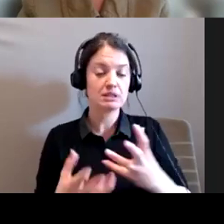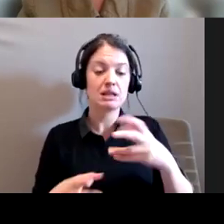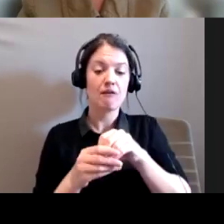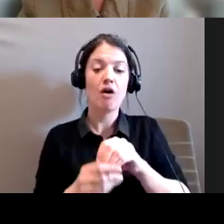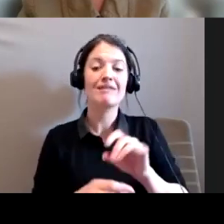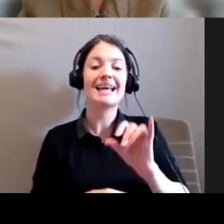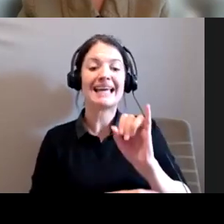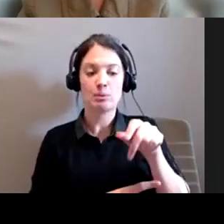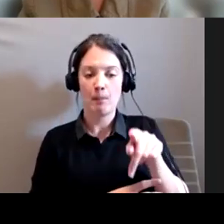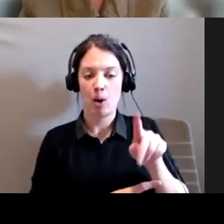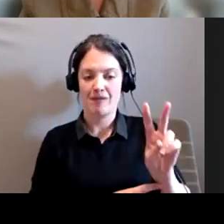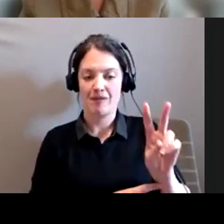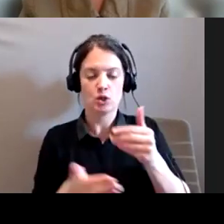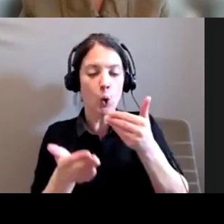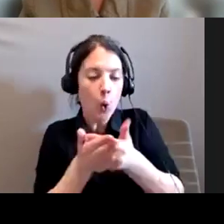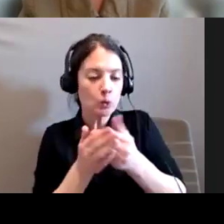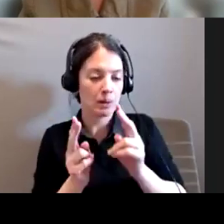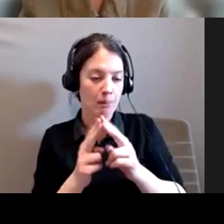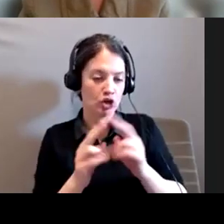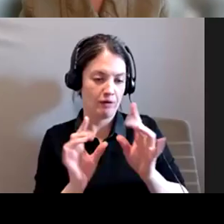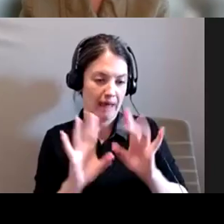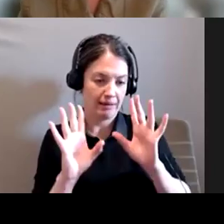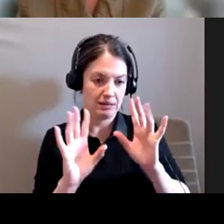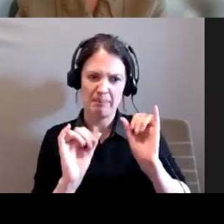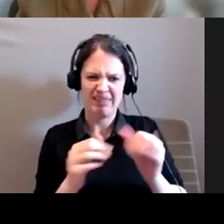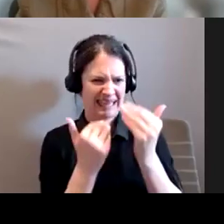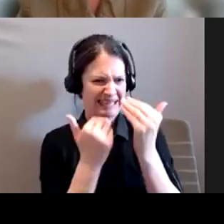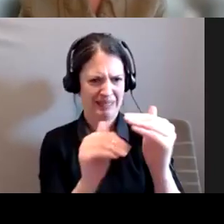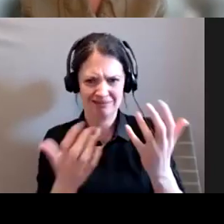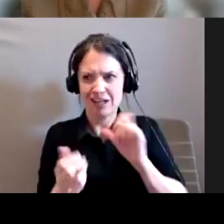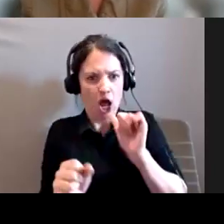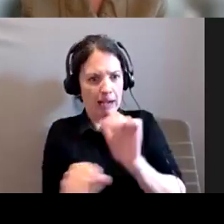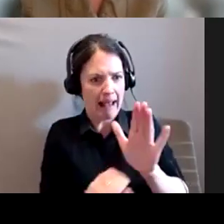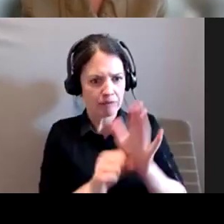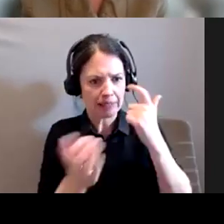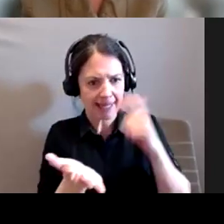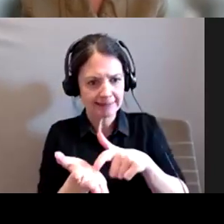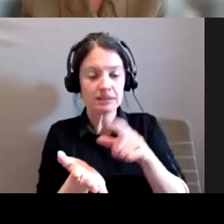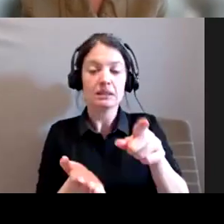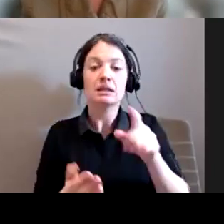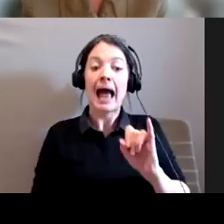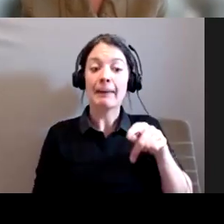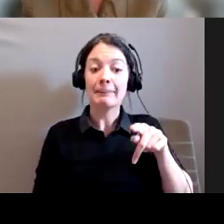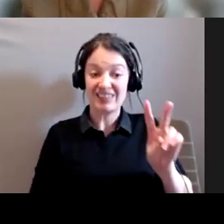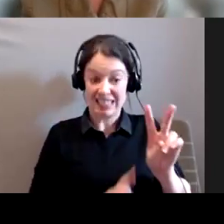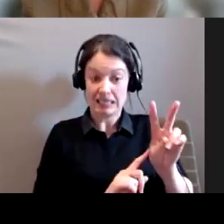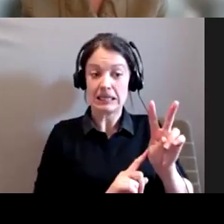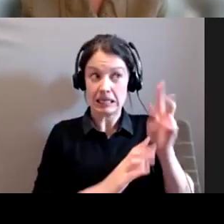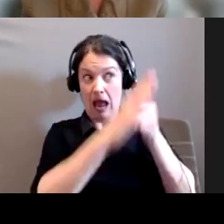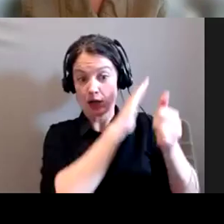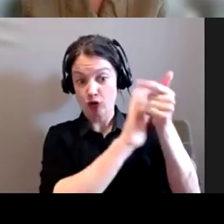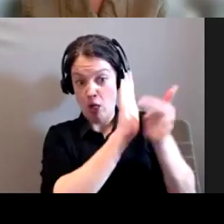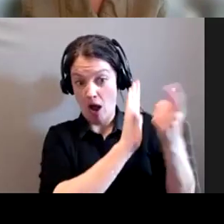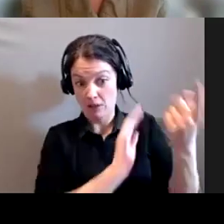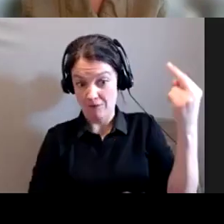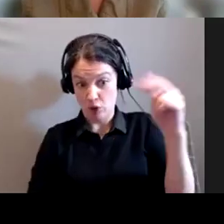said repeatedly is that term is very limiting, because intimate partner violence in the legal context is very specific in terms